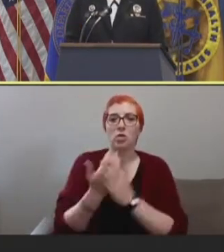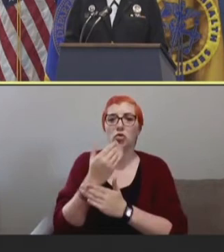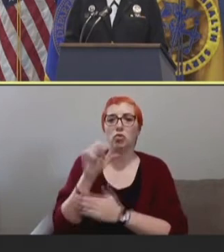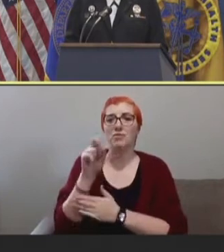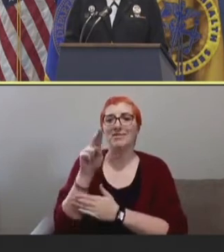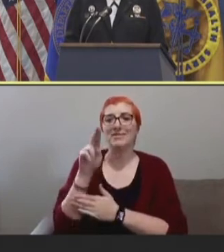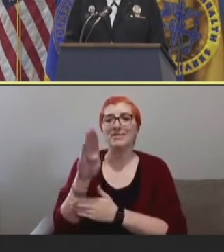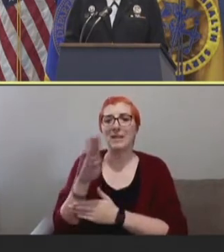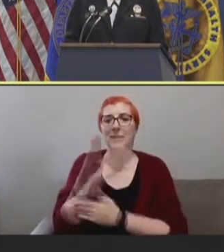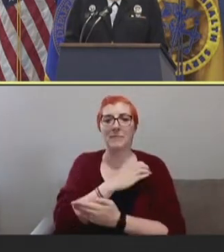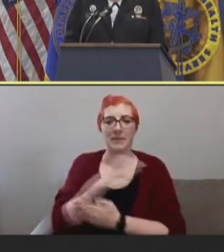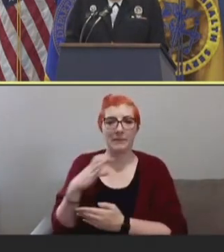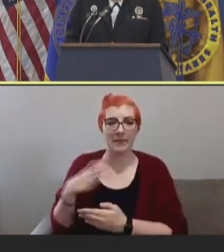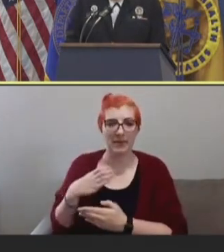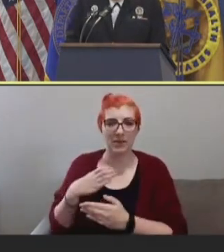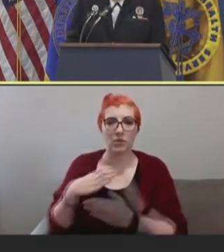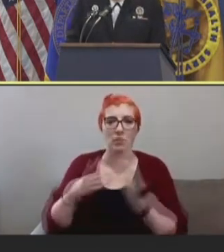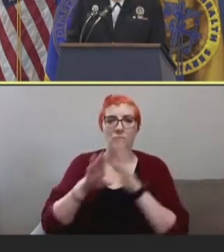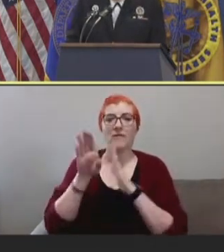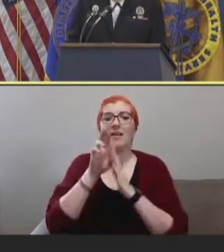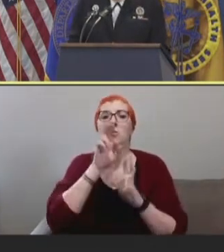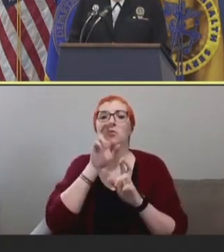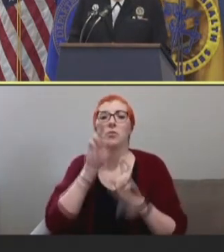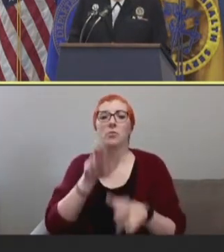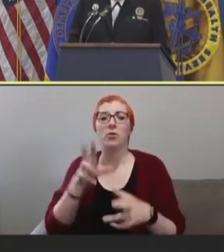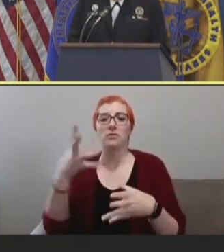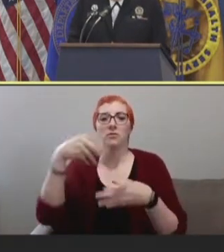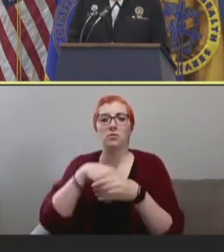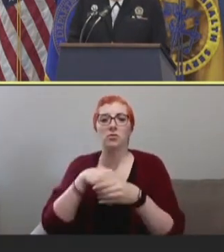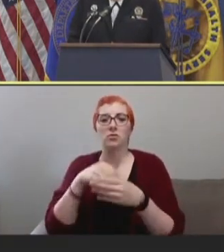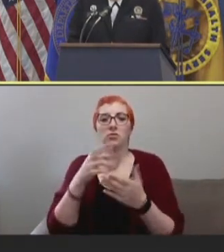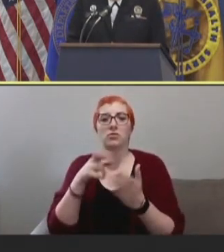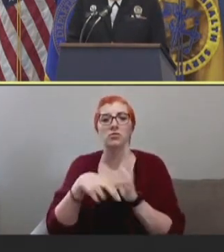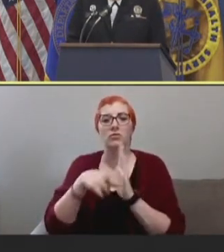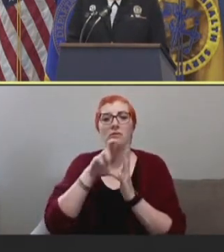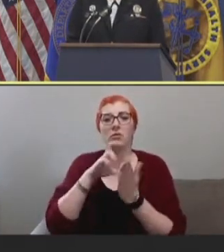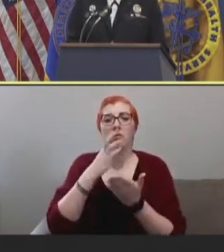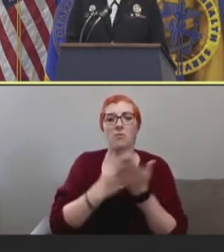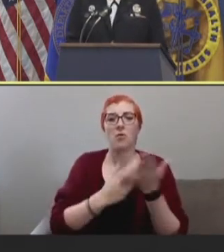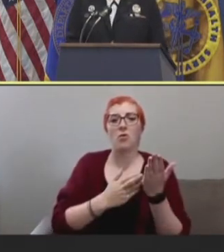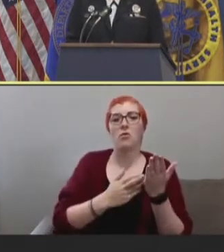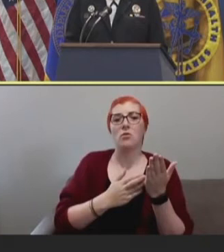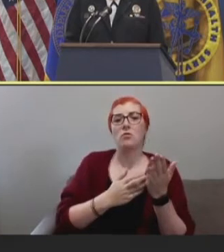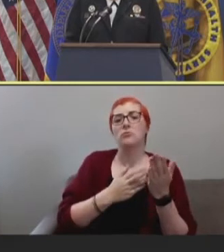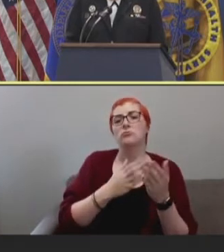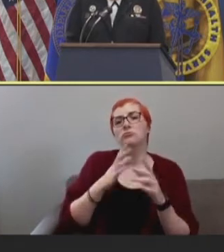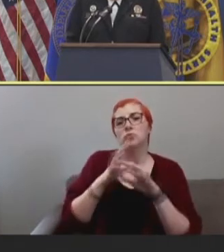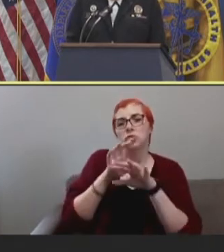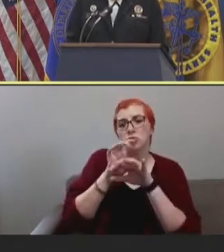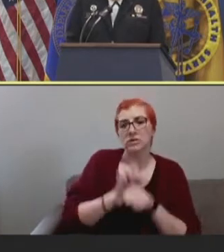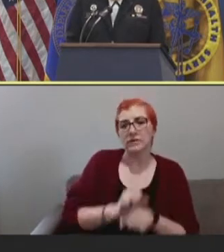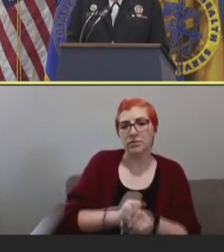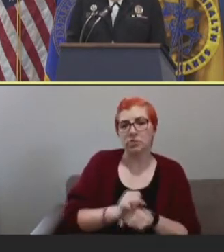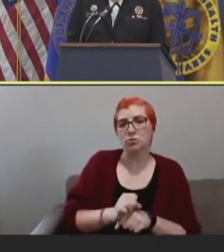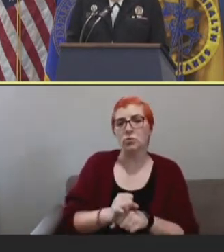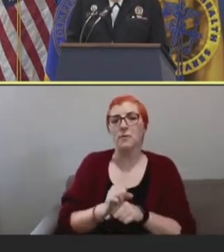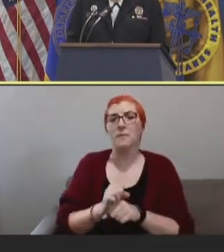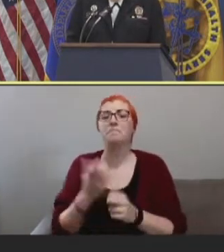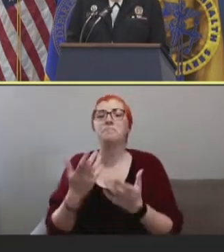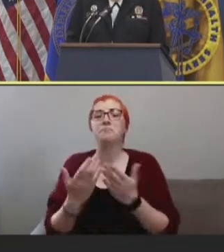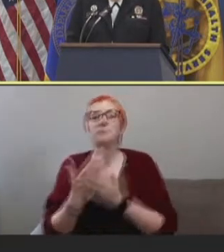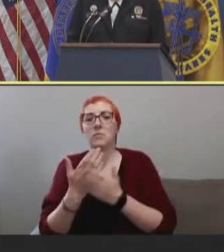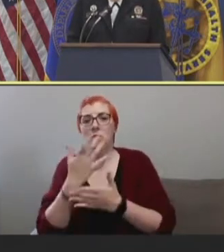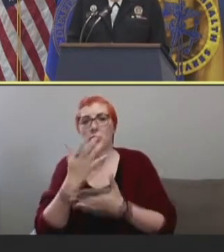a report that includes a review of both conventional and promising approaches to vaccine discovery and development